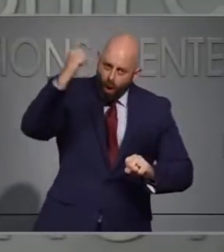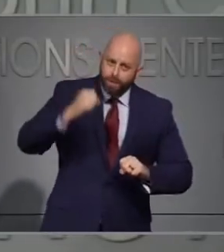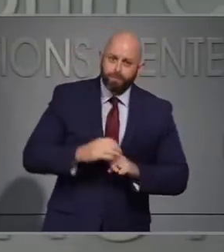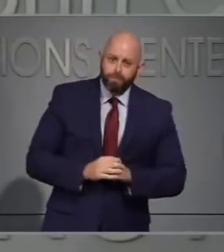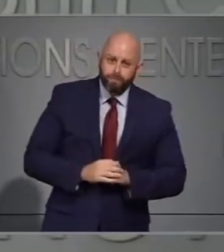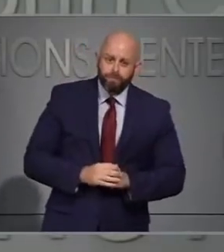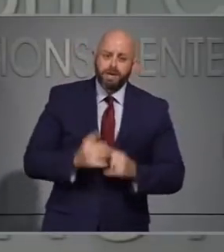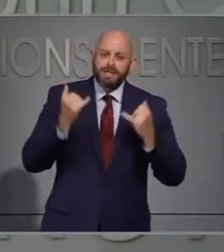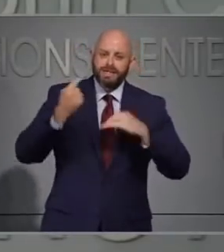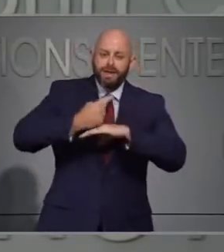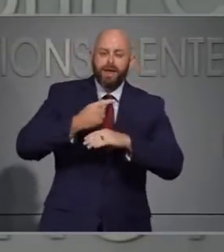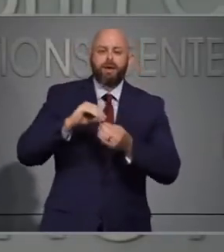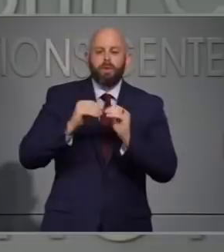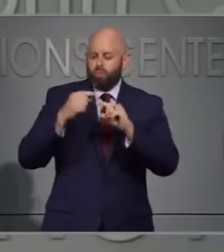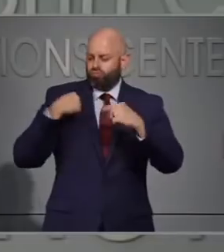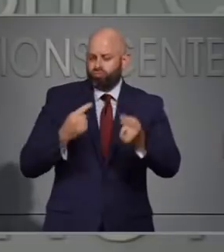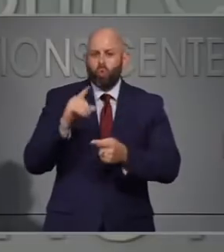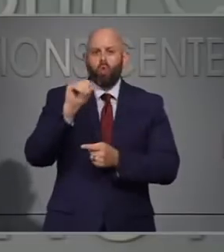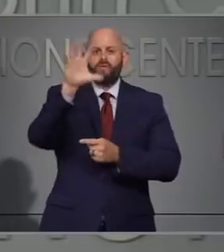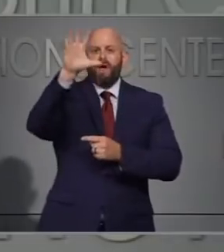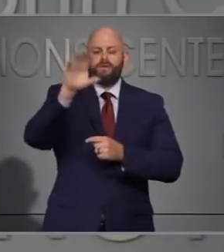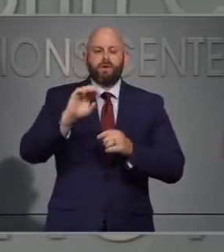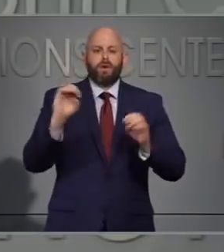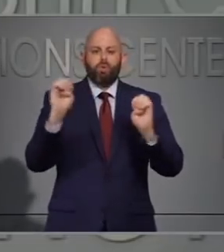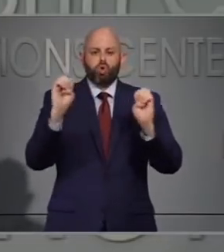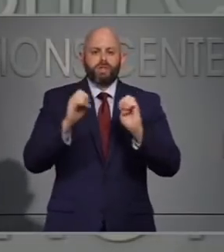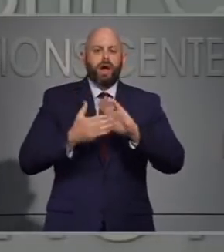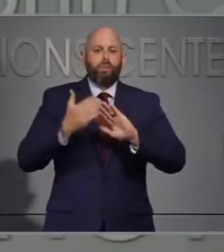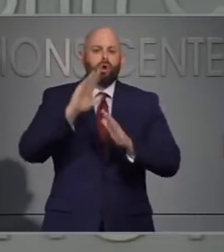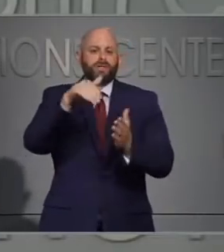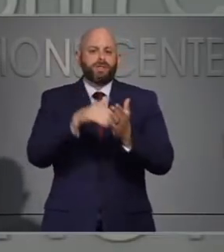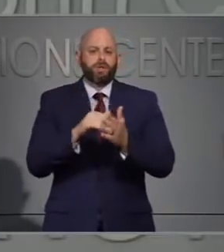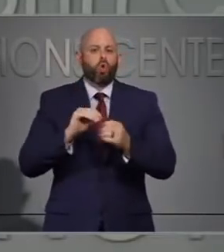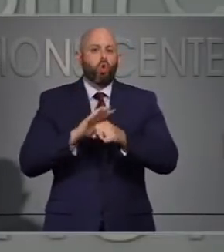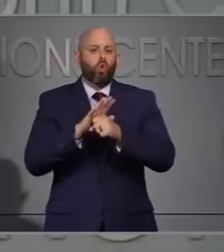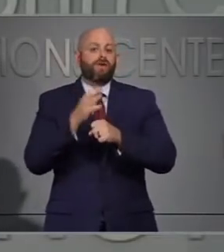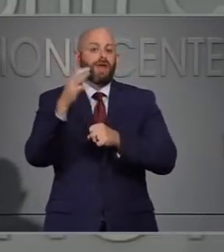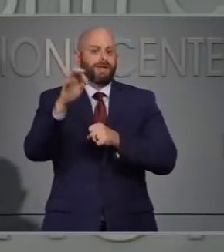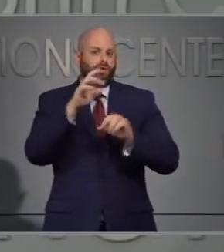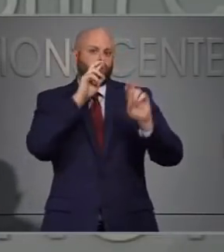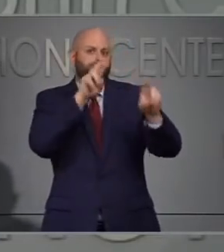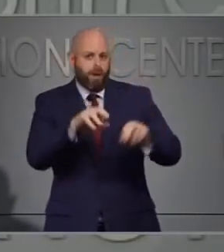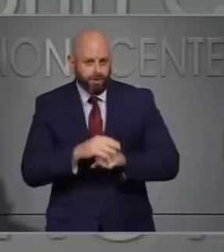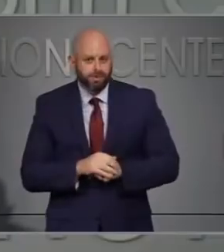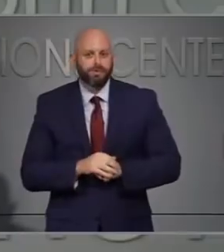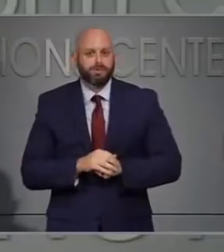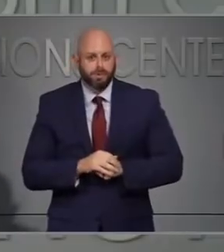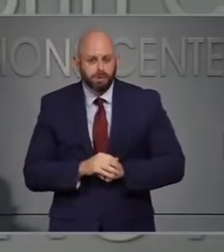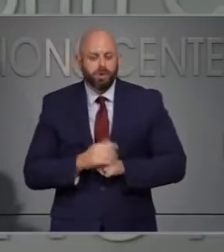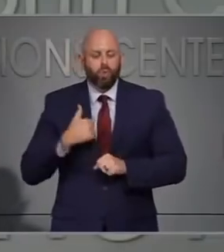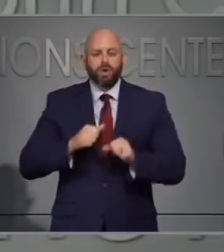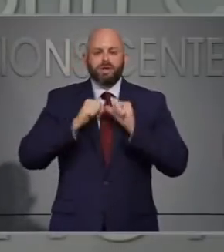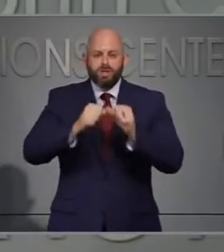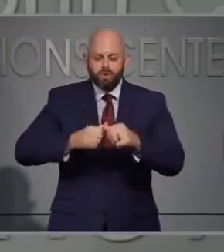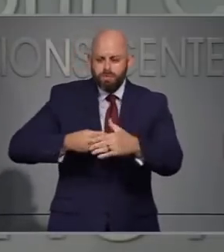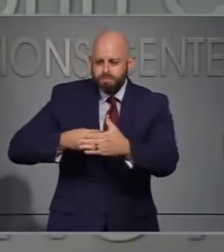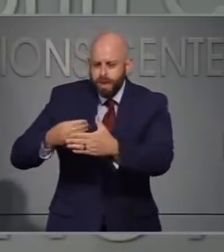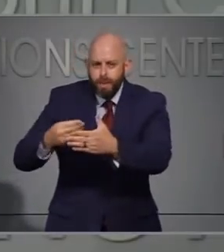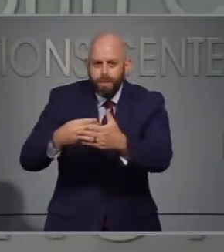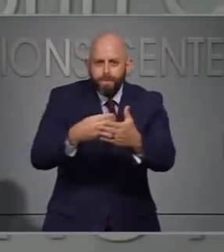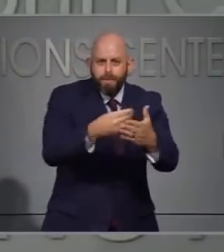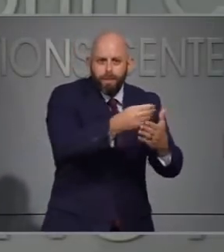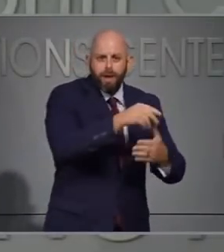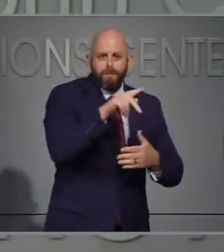is 105 of the State Emergency Operations Center's COVID-19 response. As we continue to purchase and provide